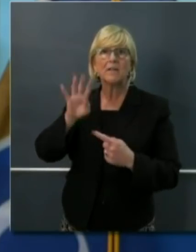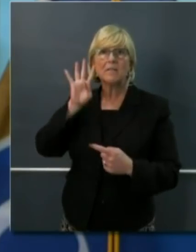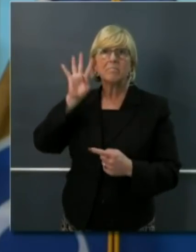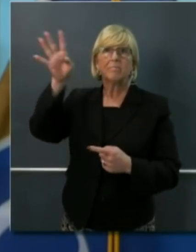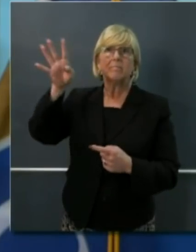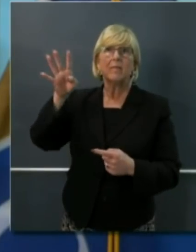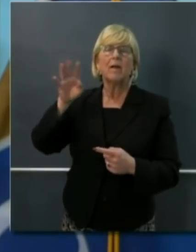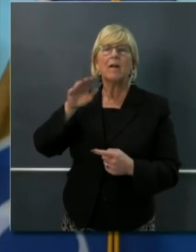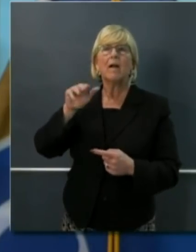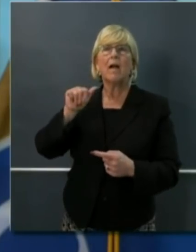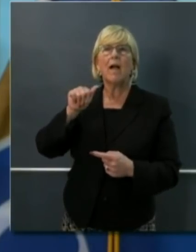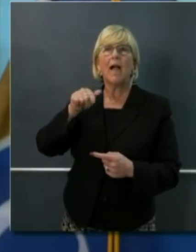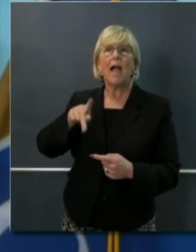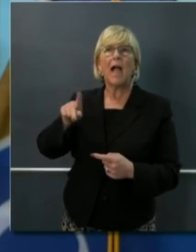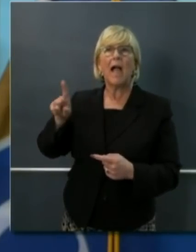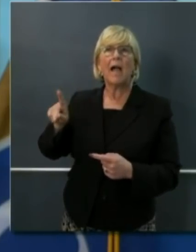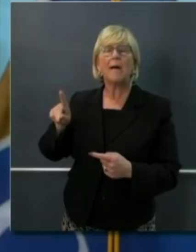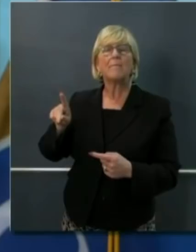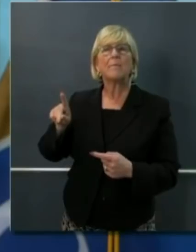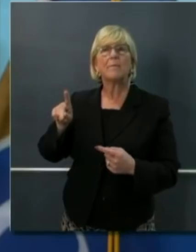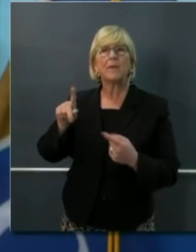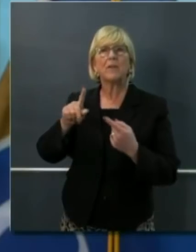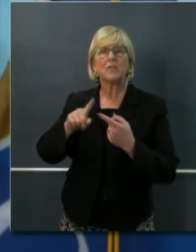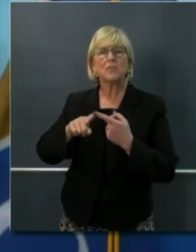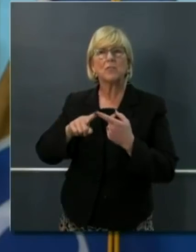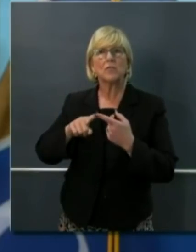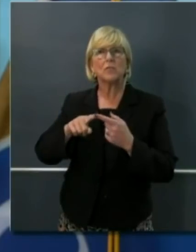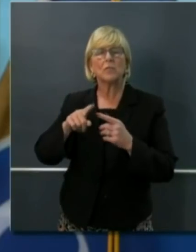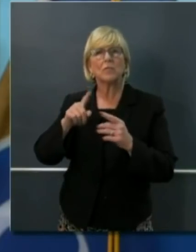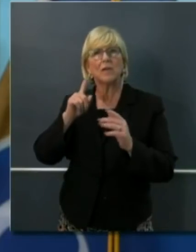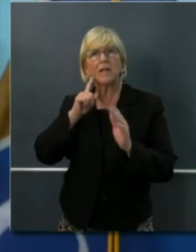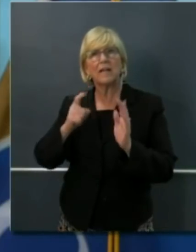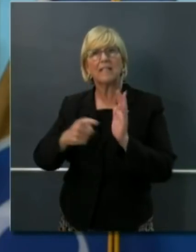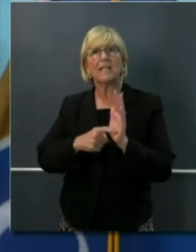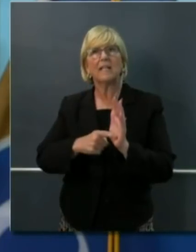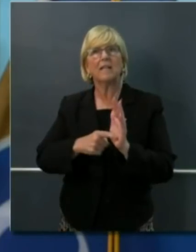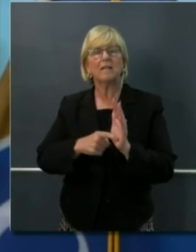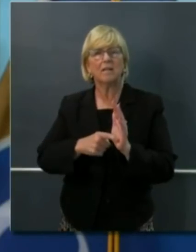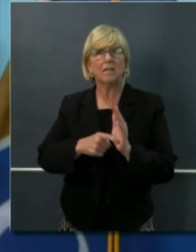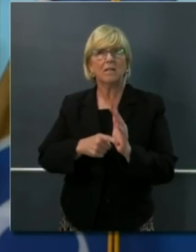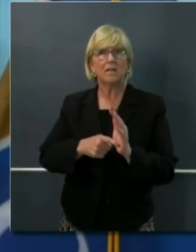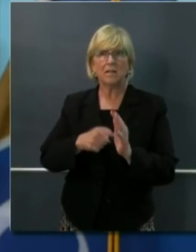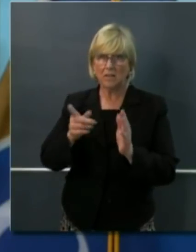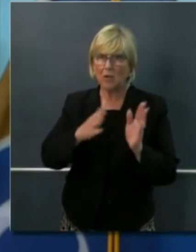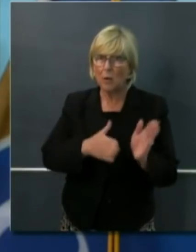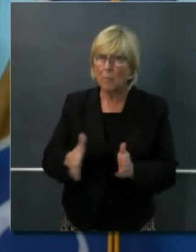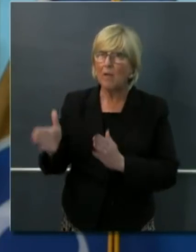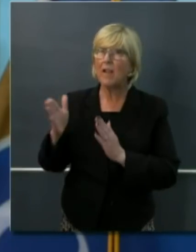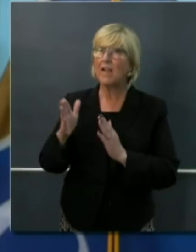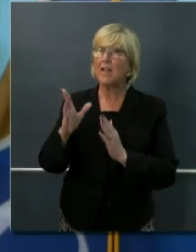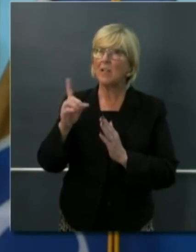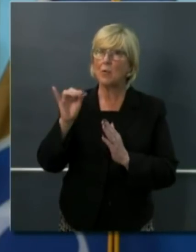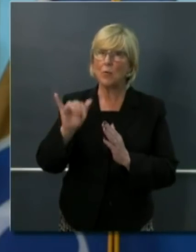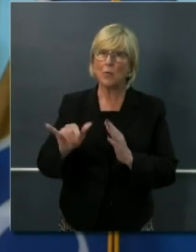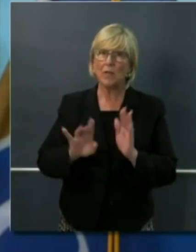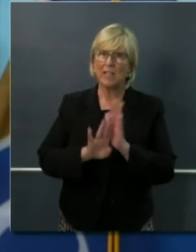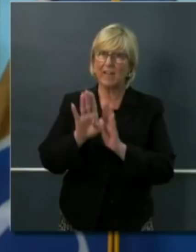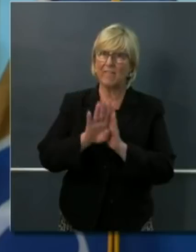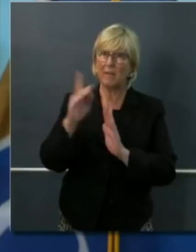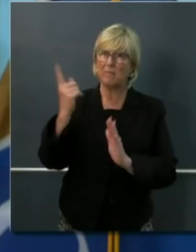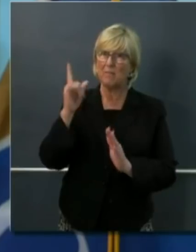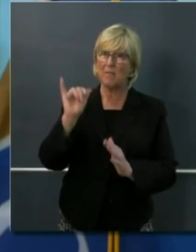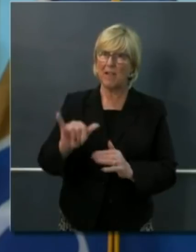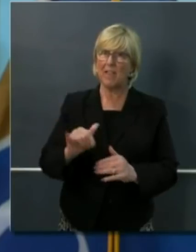contact tracing. Does the state plan on either promoting or cautioning against or facilitating the development of something like